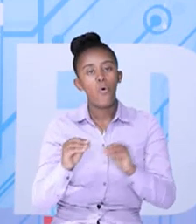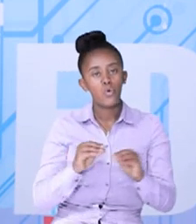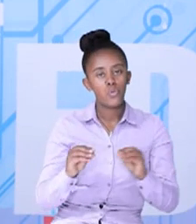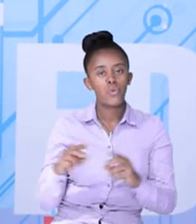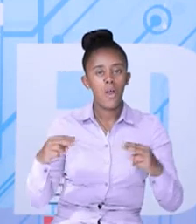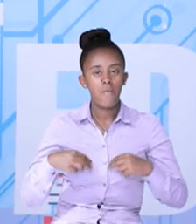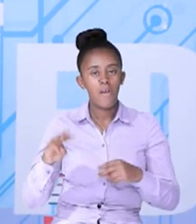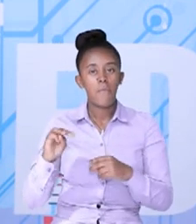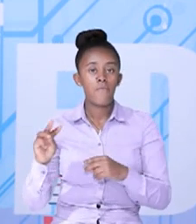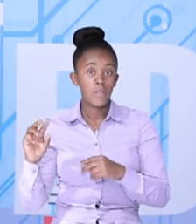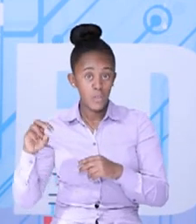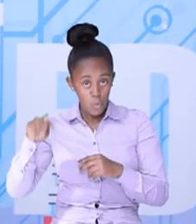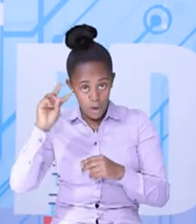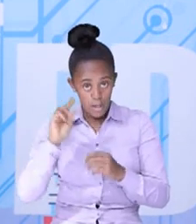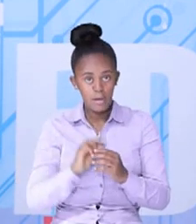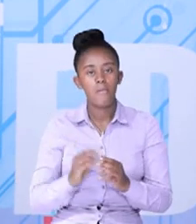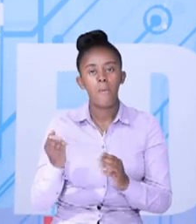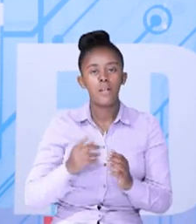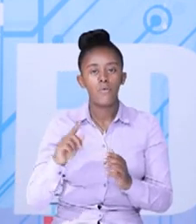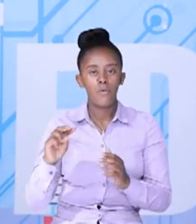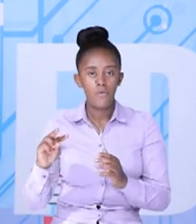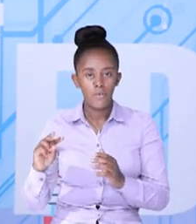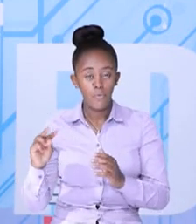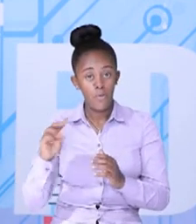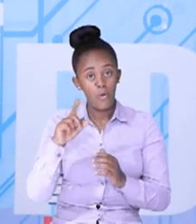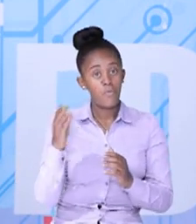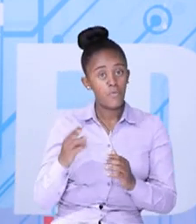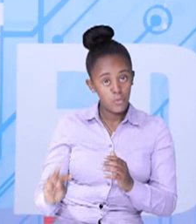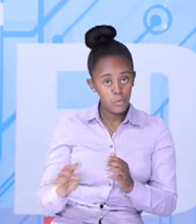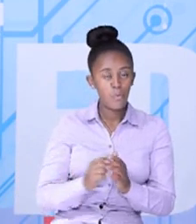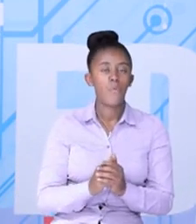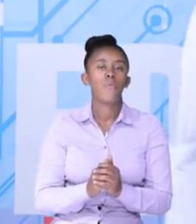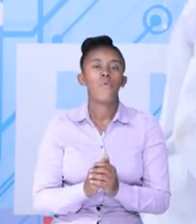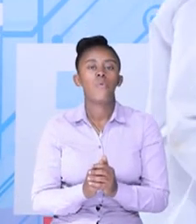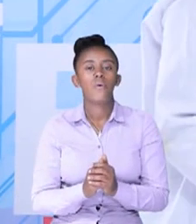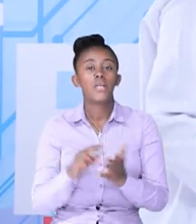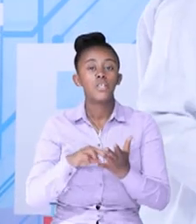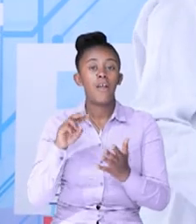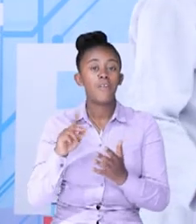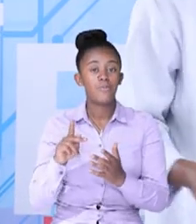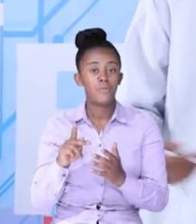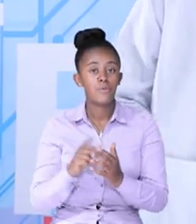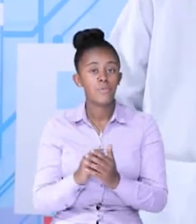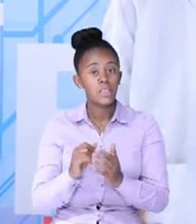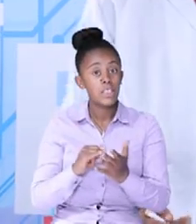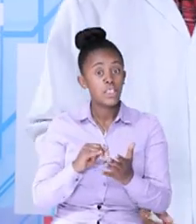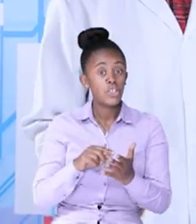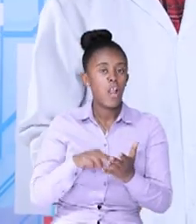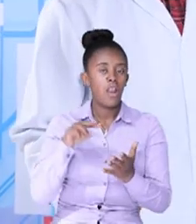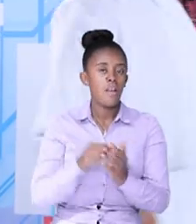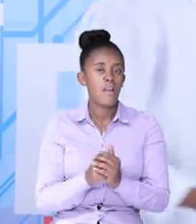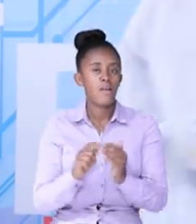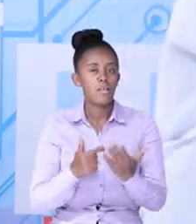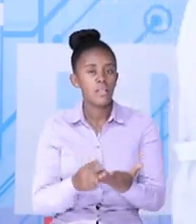half mv squared minus 1 over 2 mv initial squared. Okay? Initially, if the charged particle